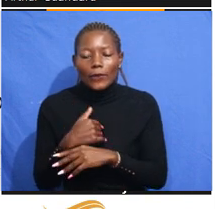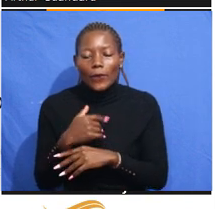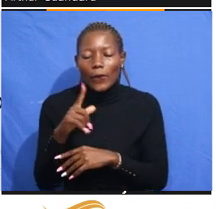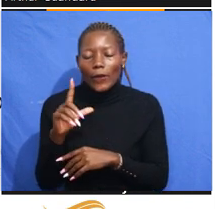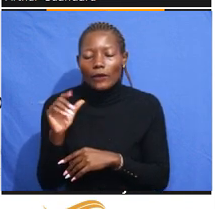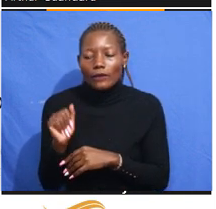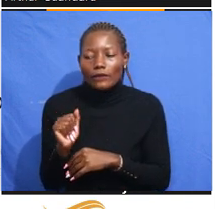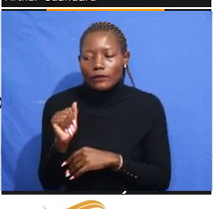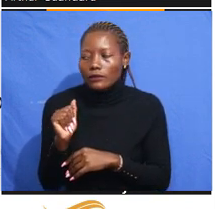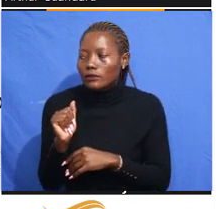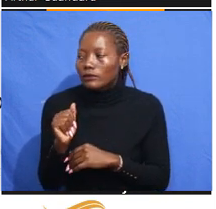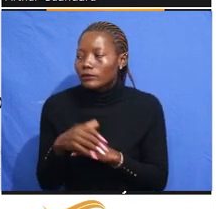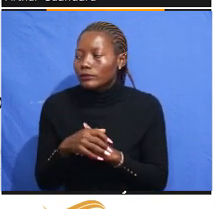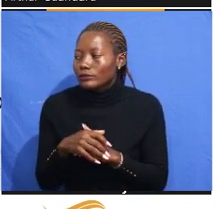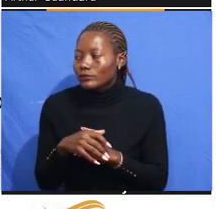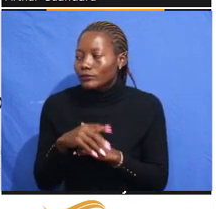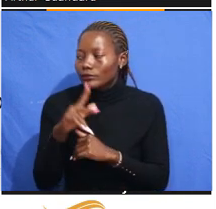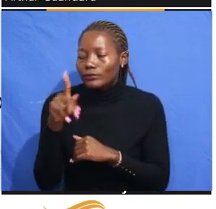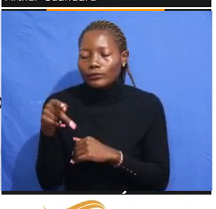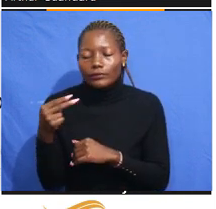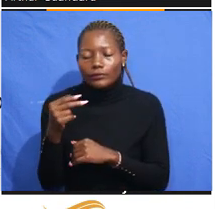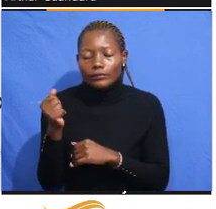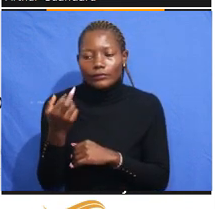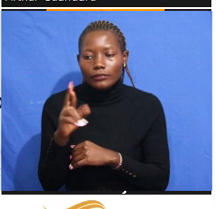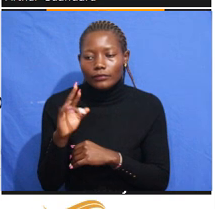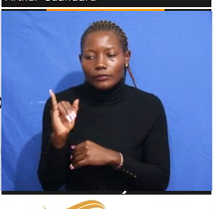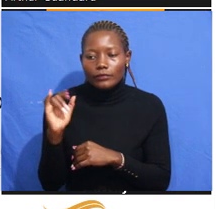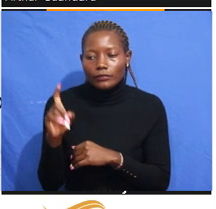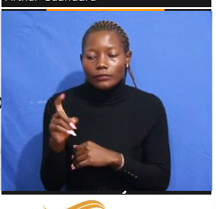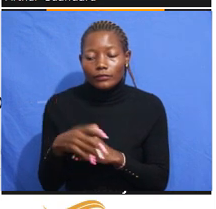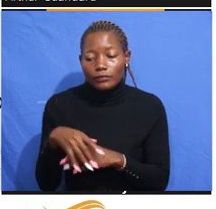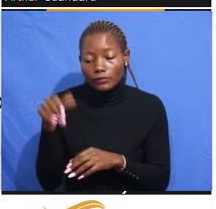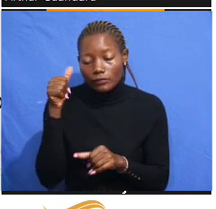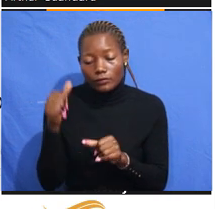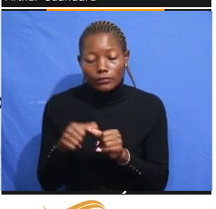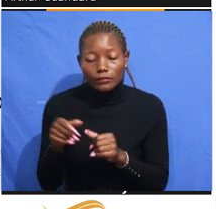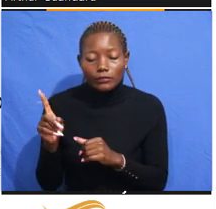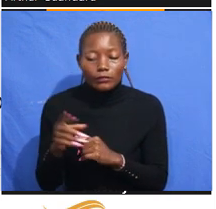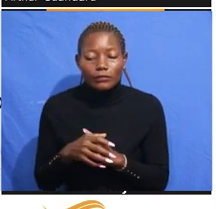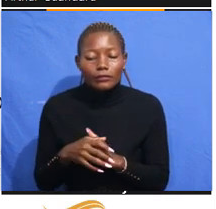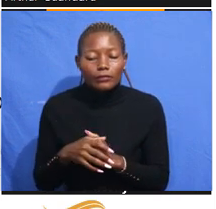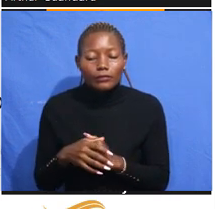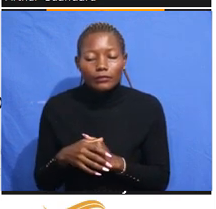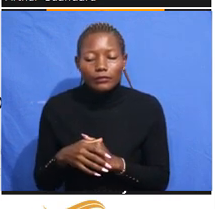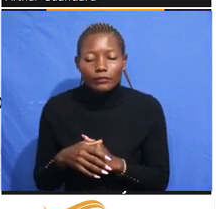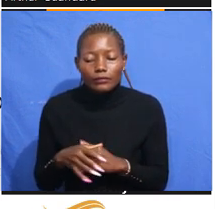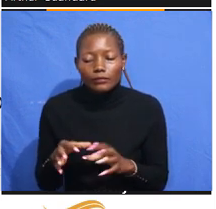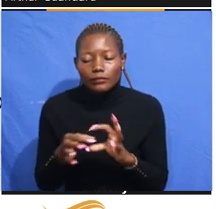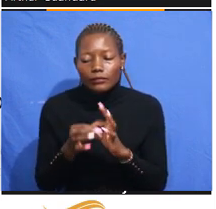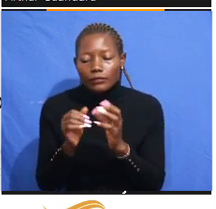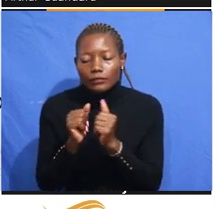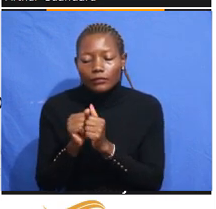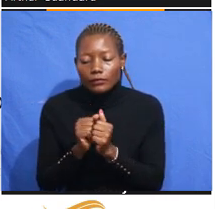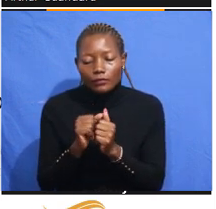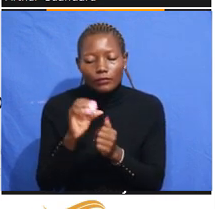that is just an organ that separates. Remember, this nose goes and links up with the esophagus.